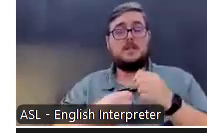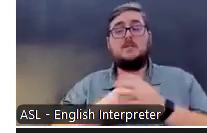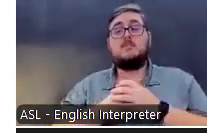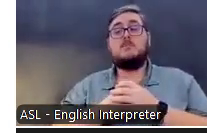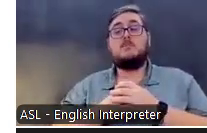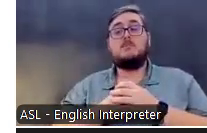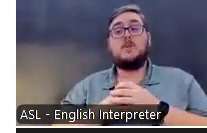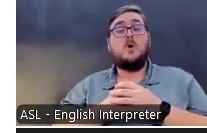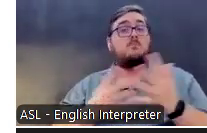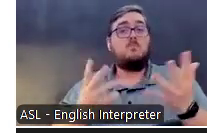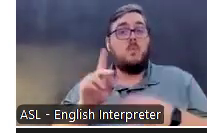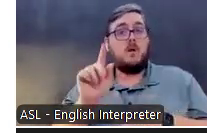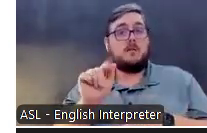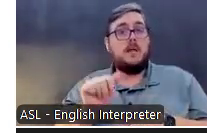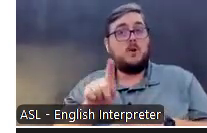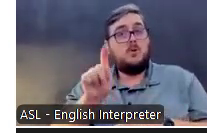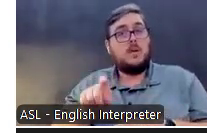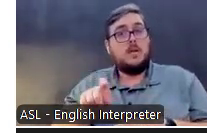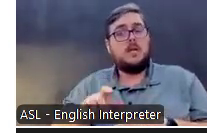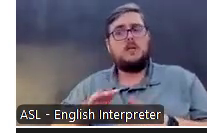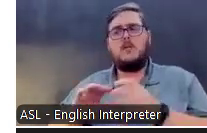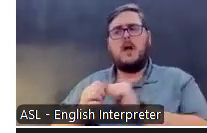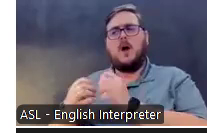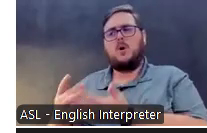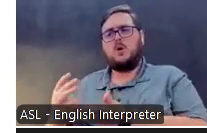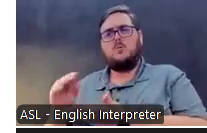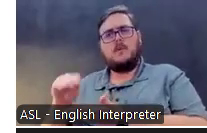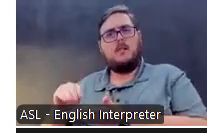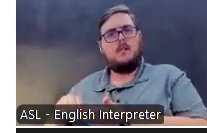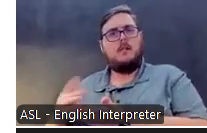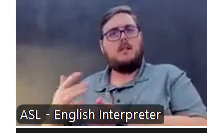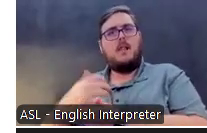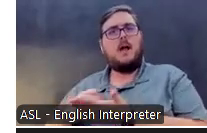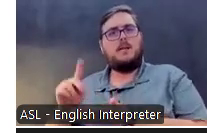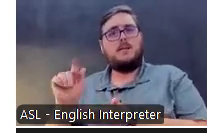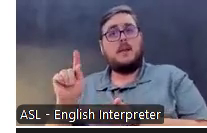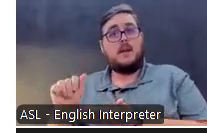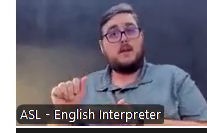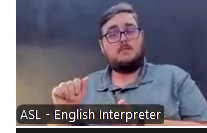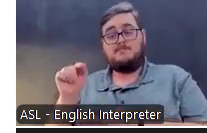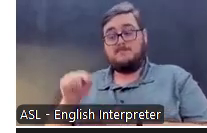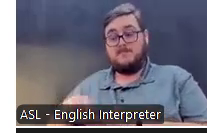be discussed. This data could show whether the assistive technology is effective.